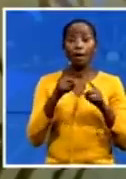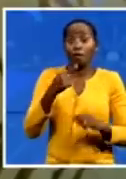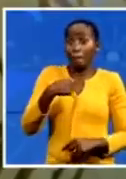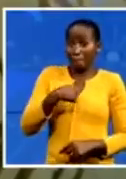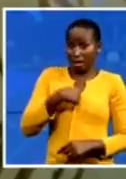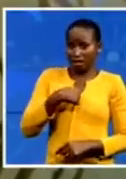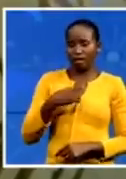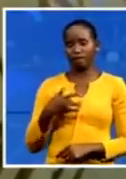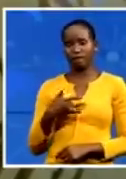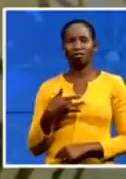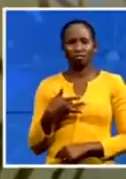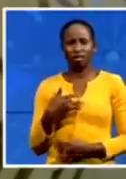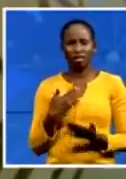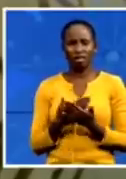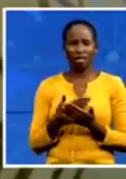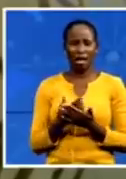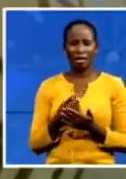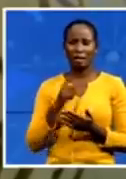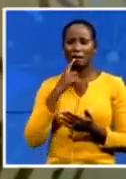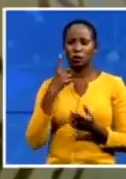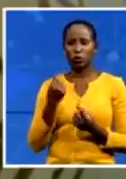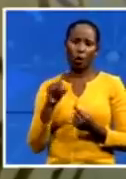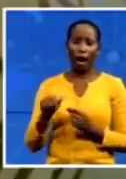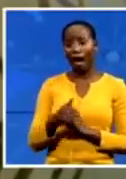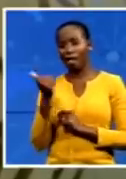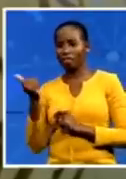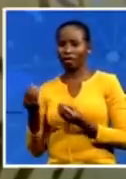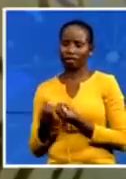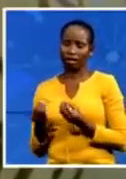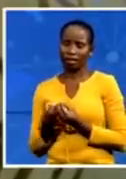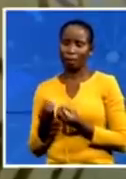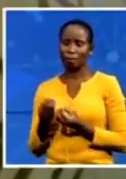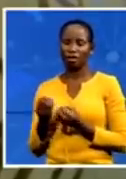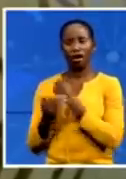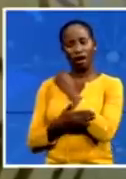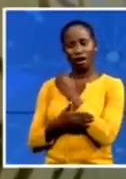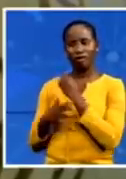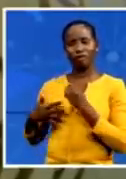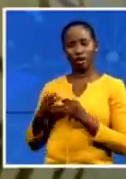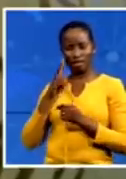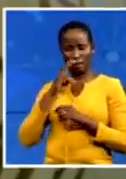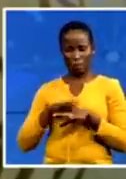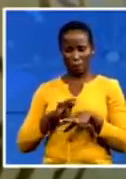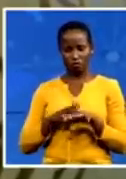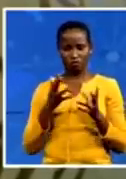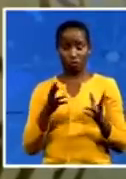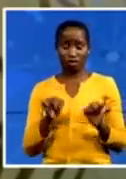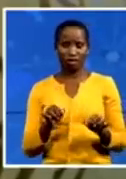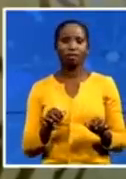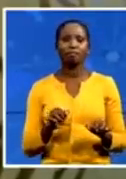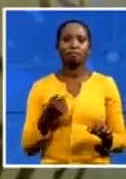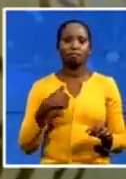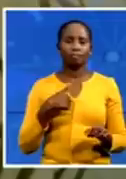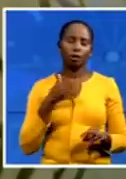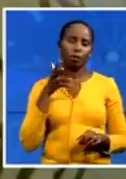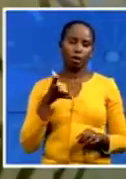direction that I think the country needs to see more people doing. So that's what I'm going to be really engrossed with doing going forward.